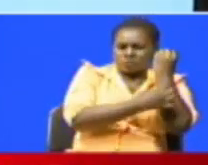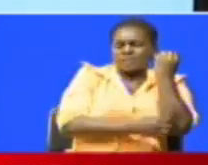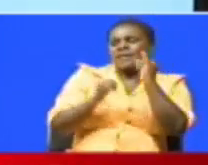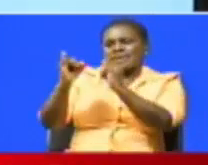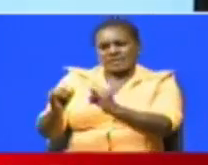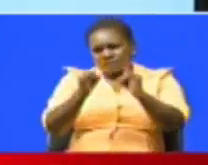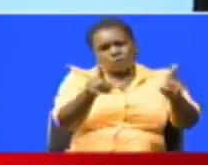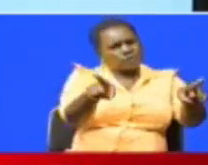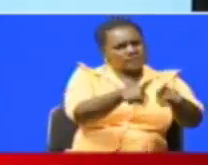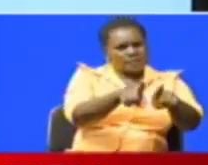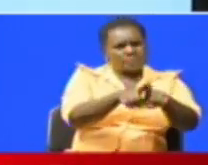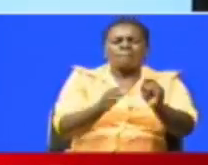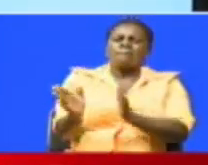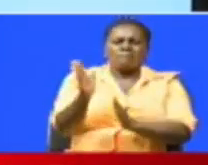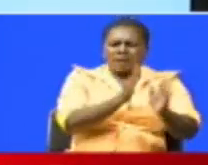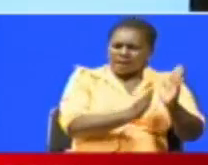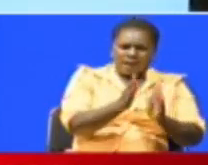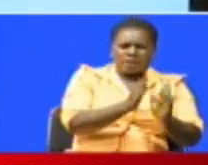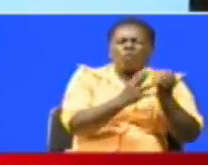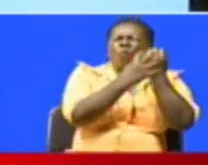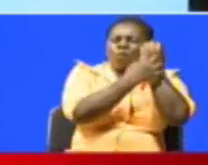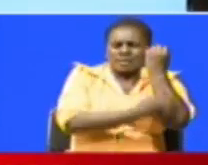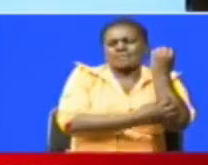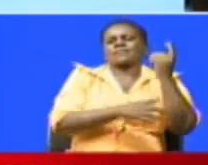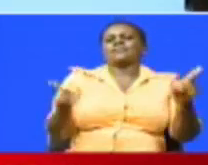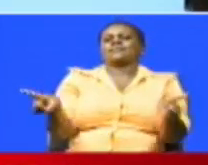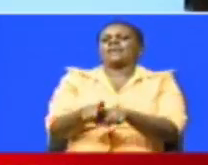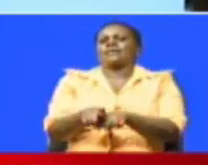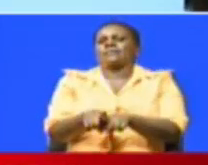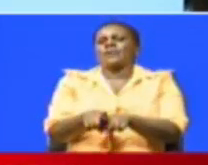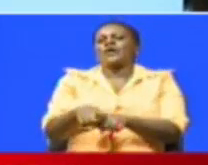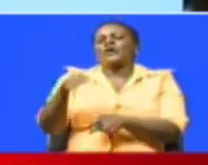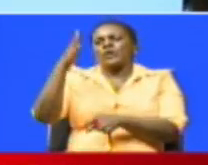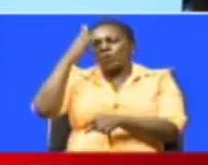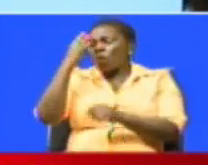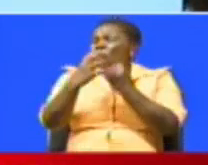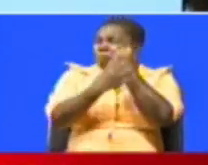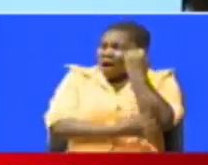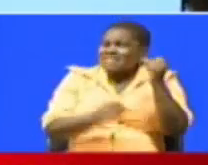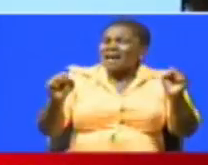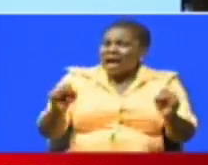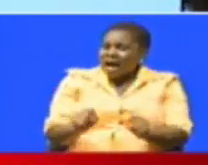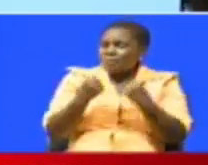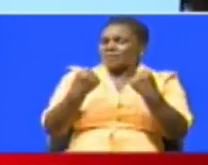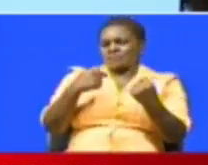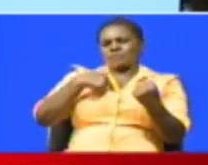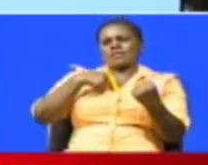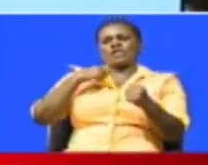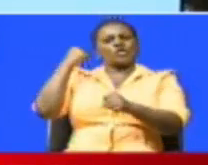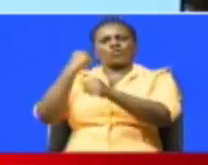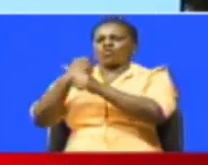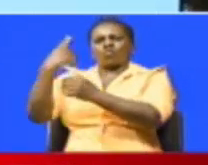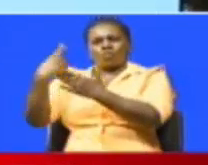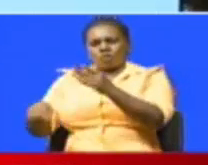individuals too must prepare themselves for the worst. And know, if the worst comes to the worst, what do I, as